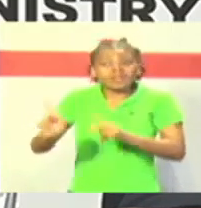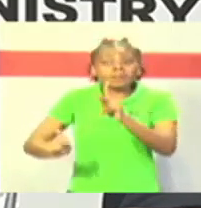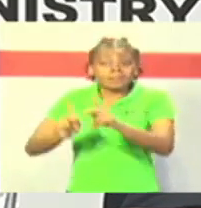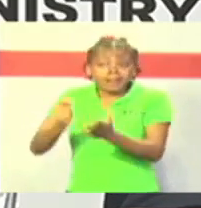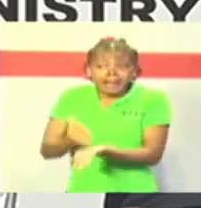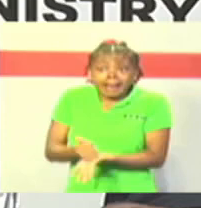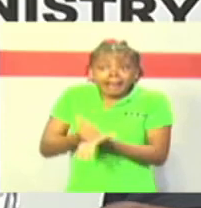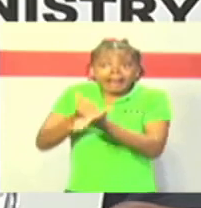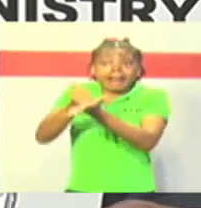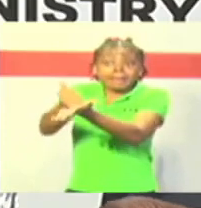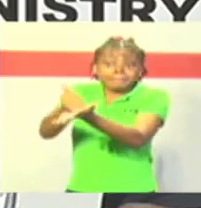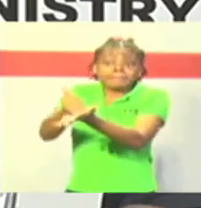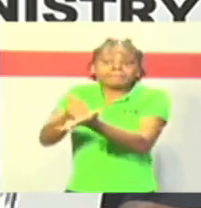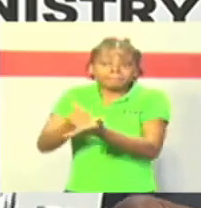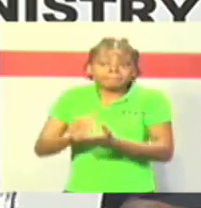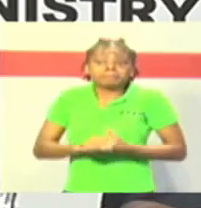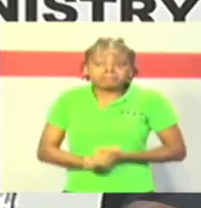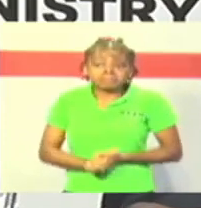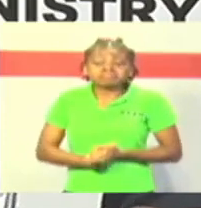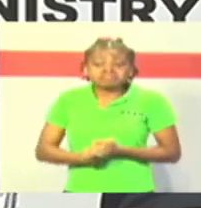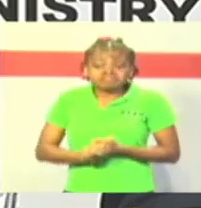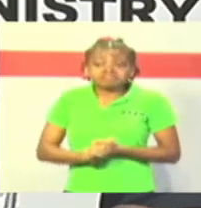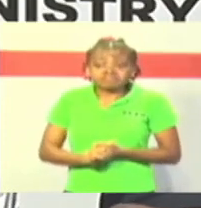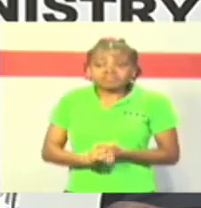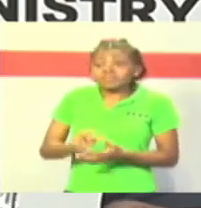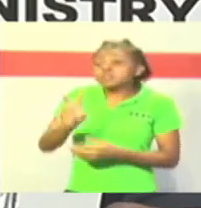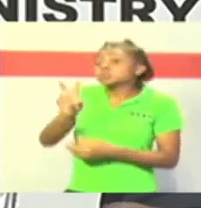Medical Sciences Complex.